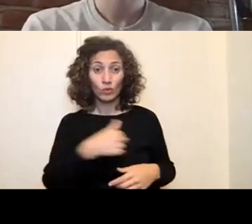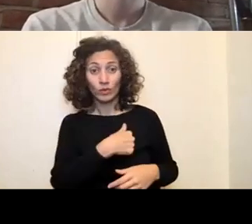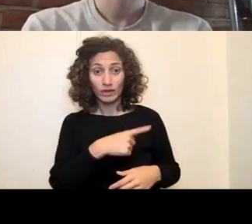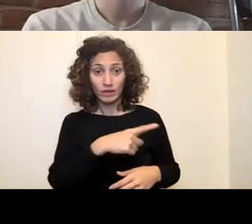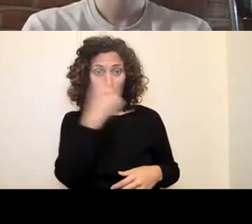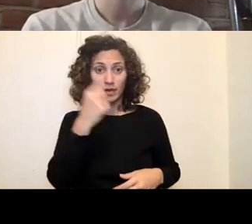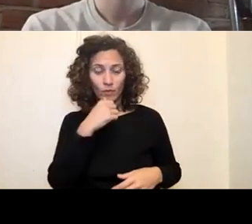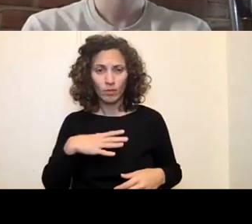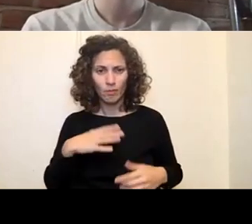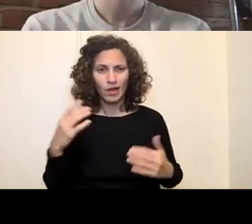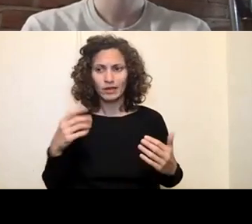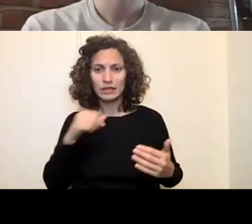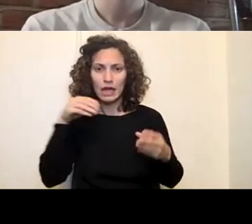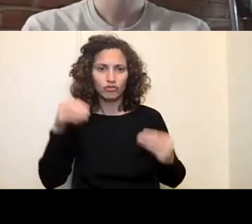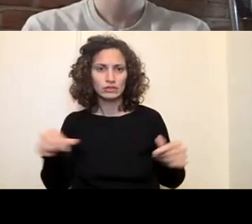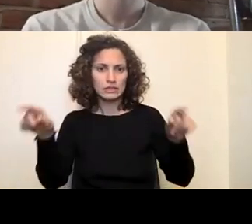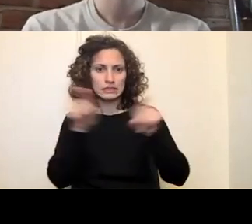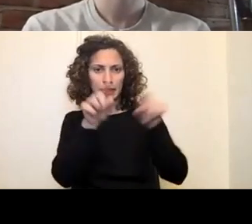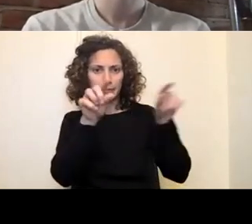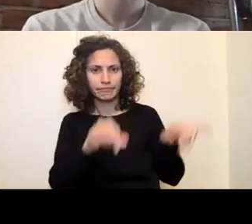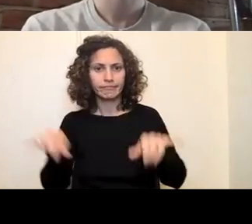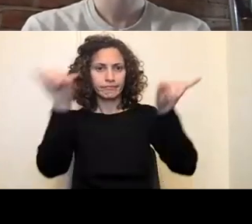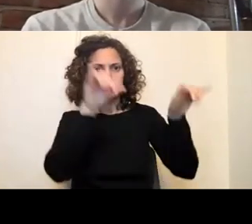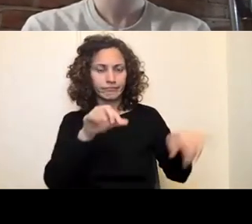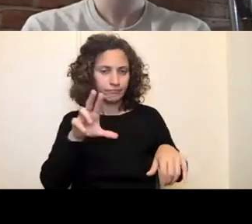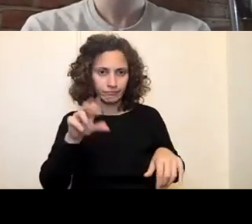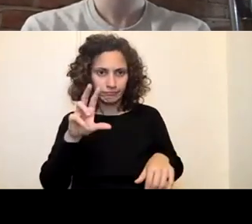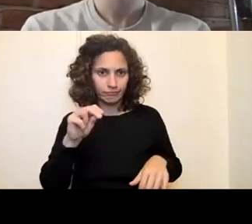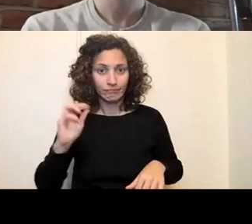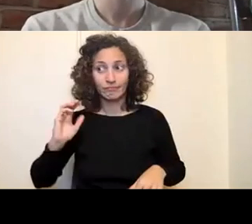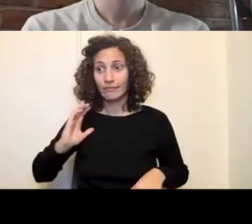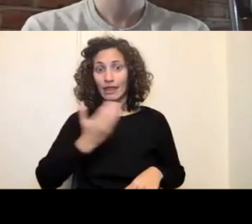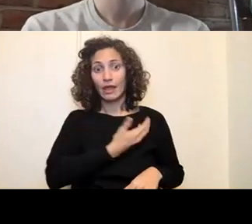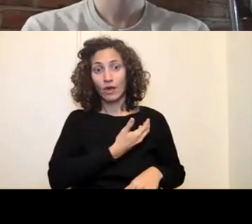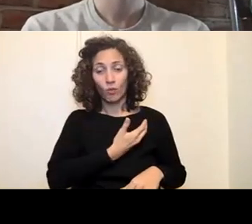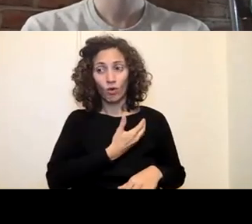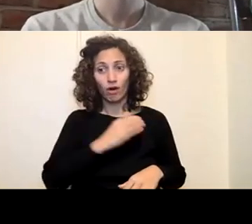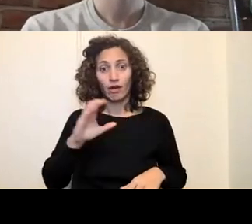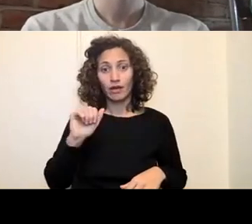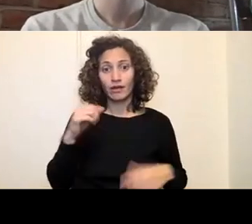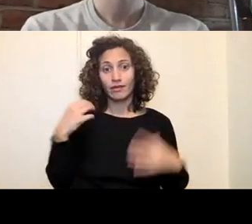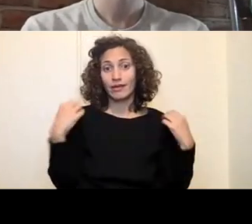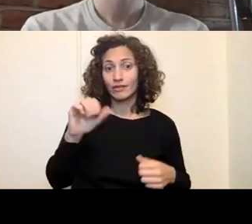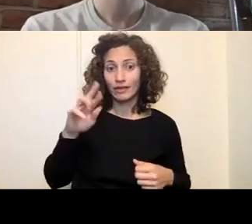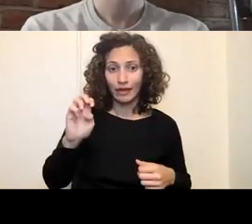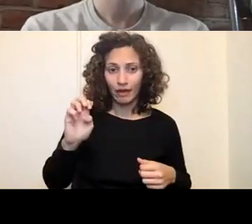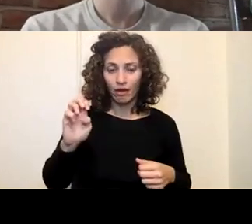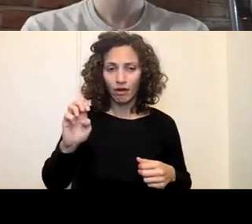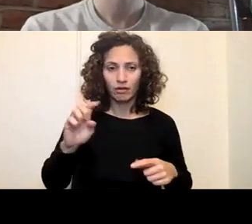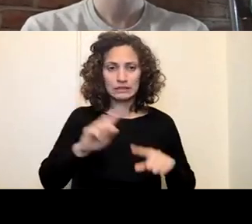and we don't experience the same level of healthcare and attention